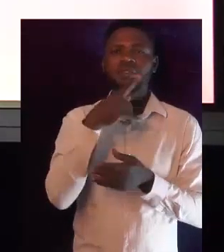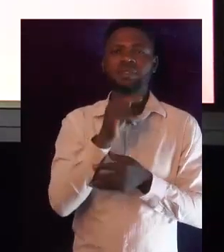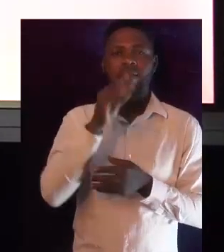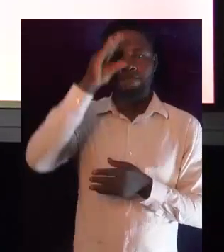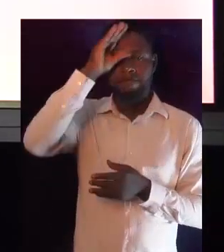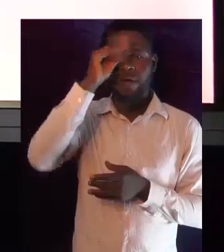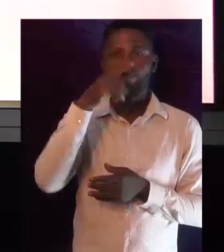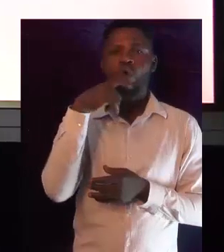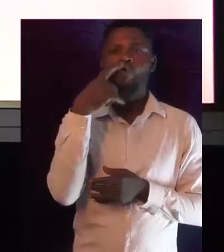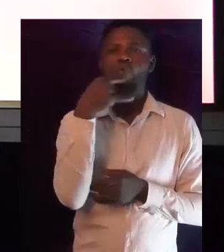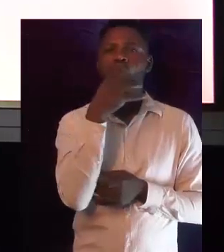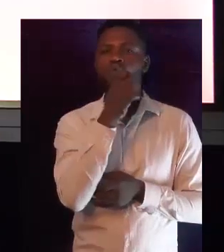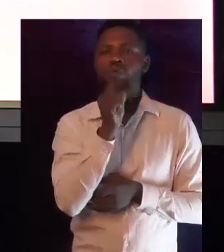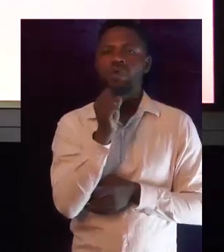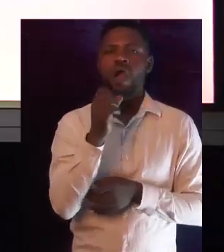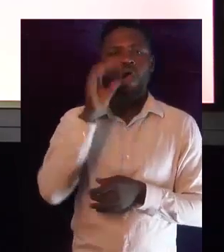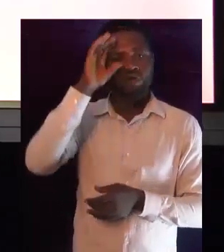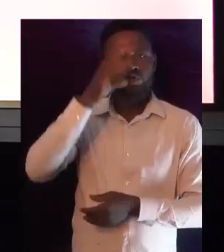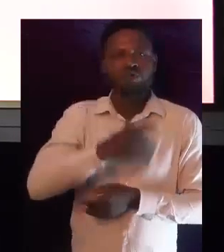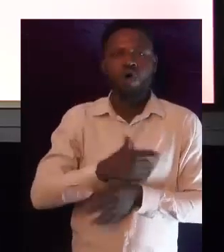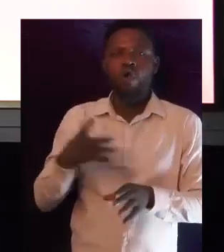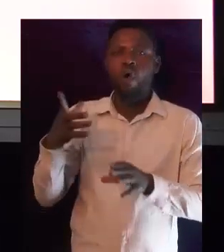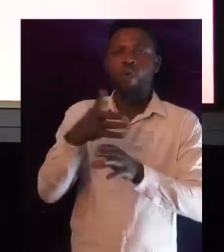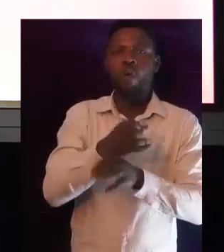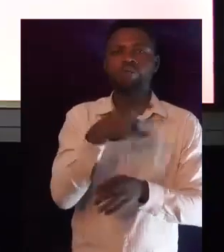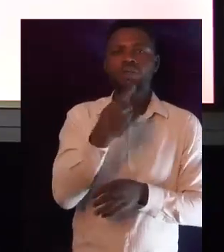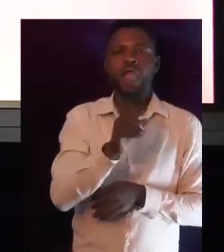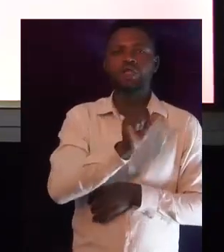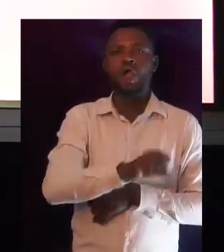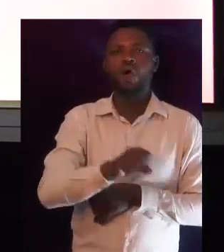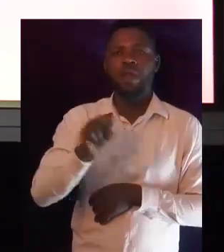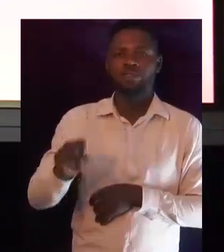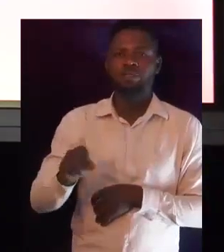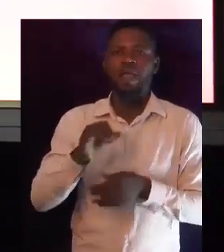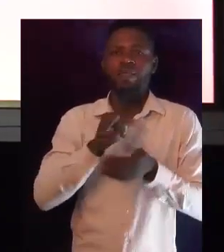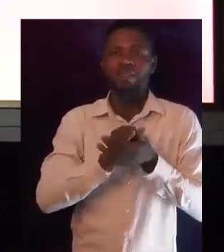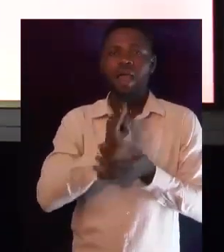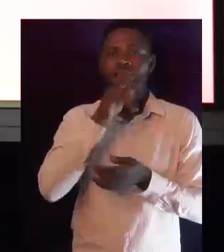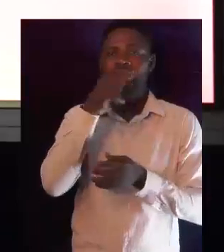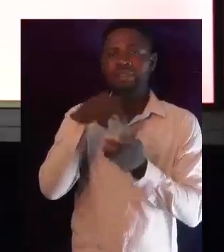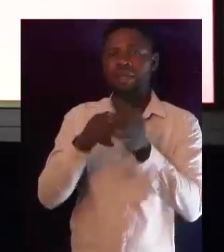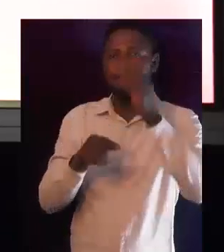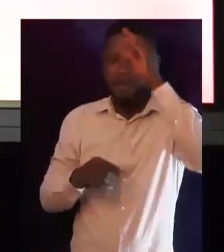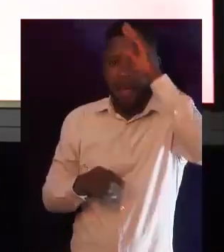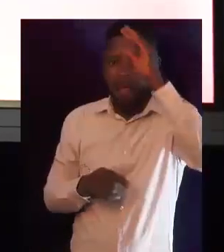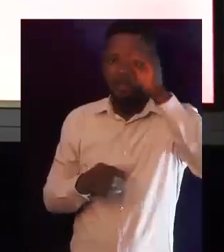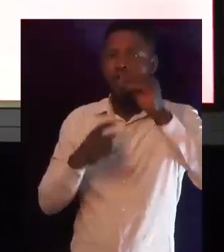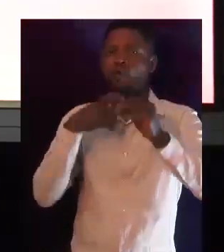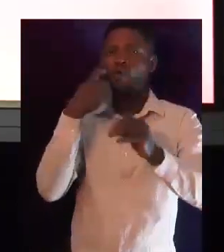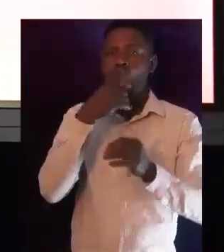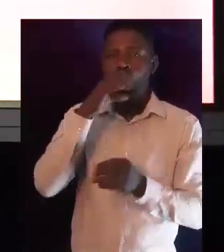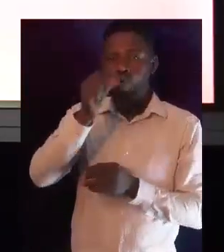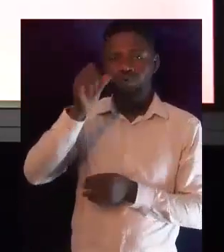that is the man whose son won the scholarship. That is the man whose